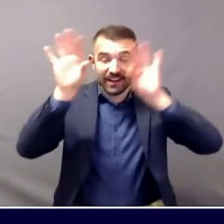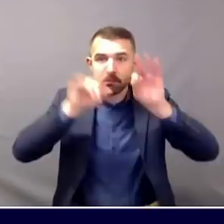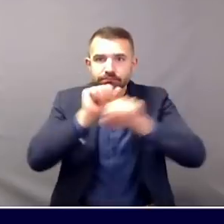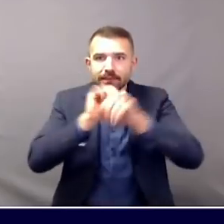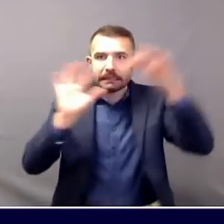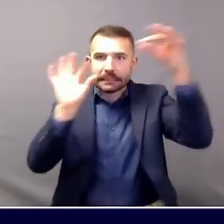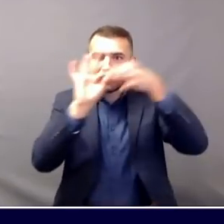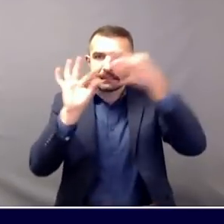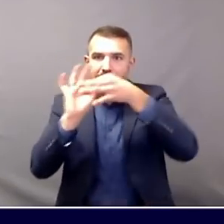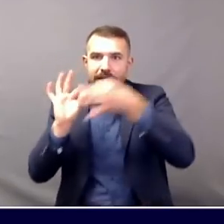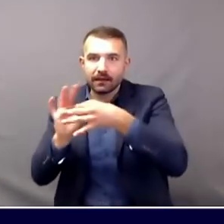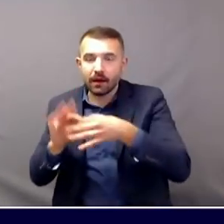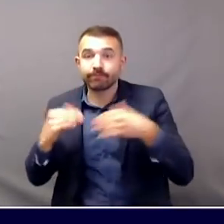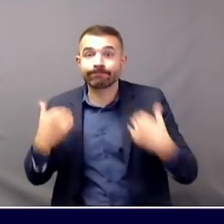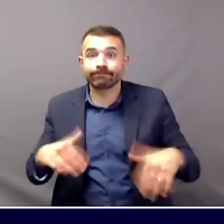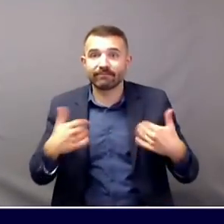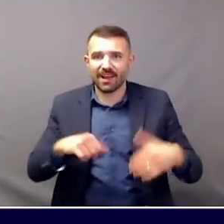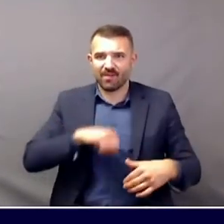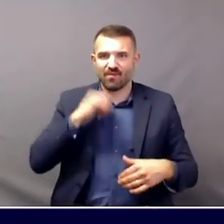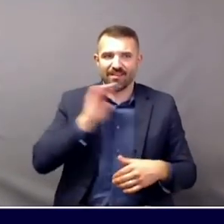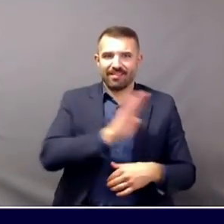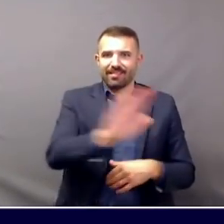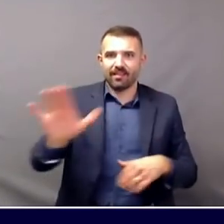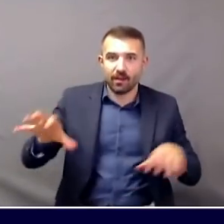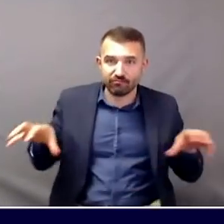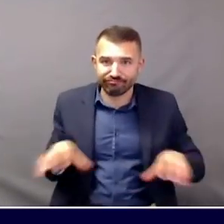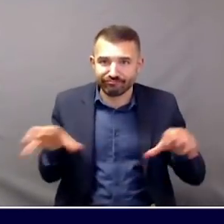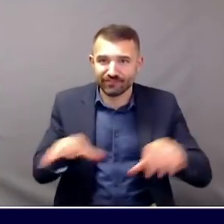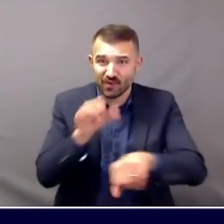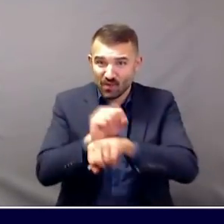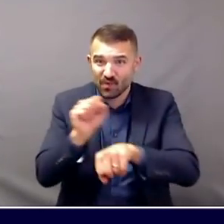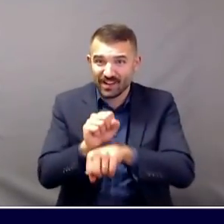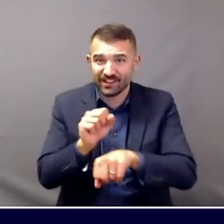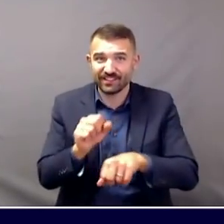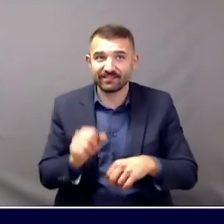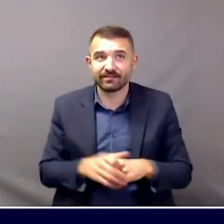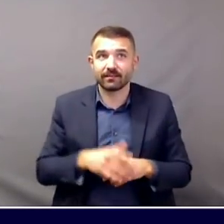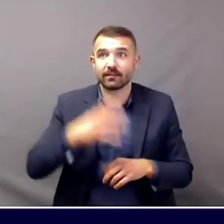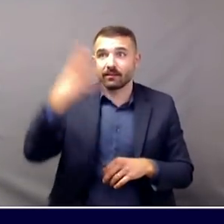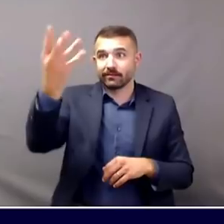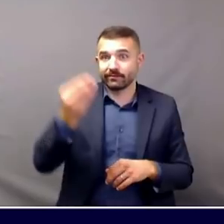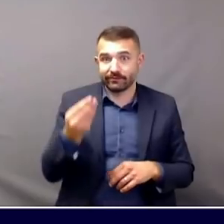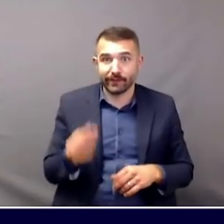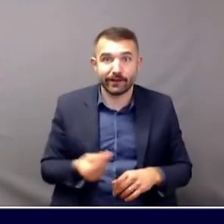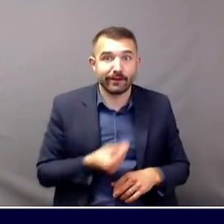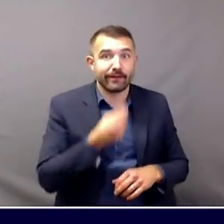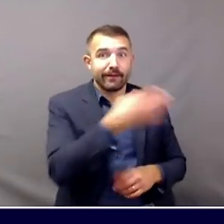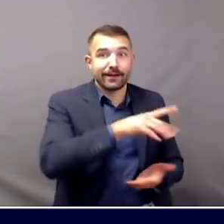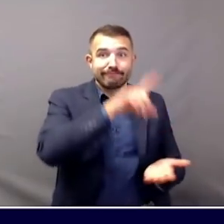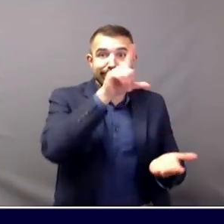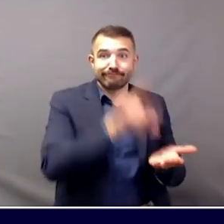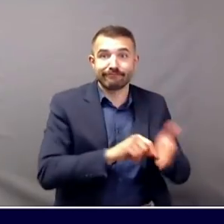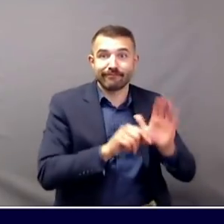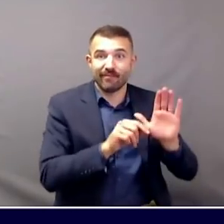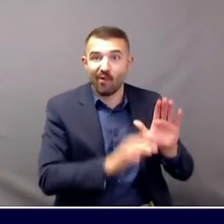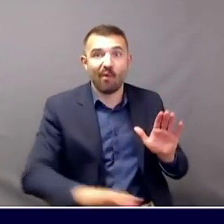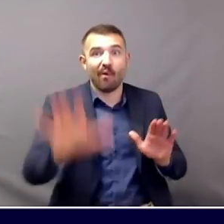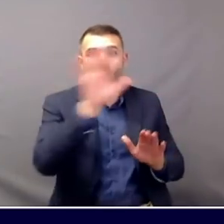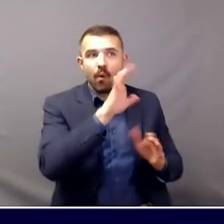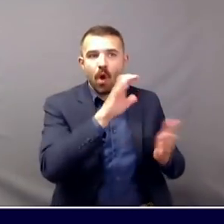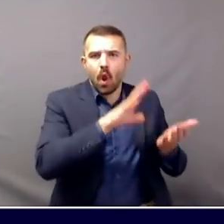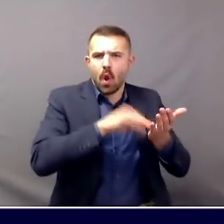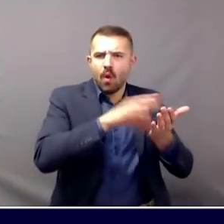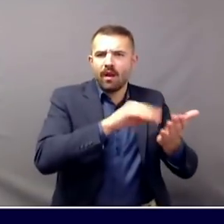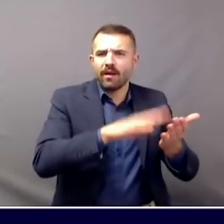to demonstrate what is possible through good, careful contact tracing. But really, this is what scientists do. I mean, this